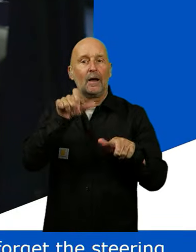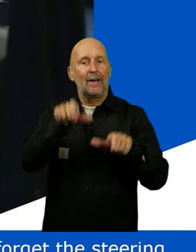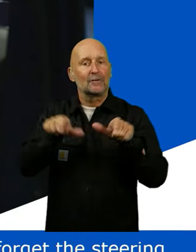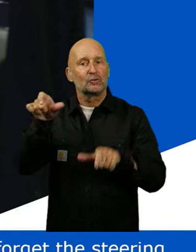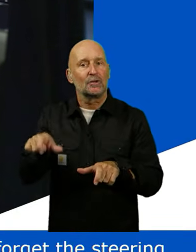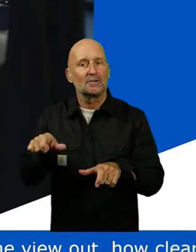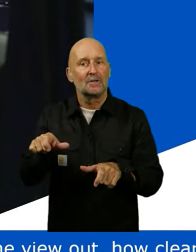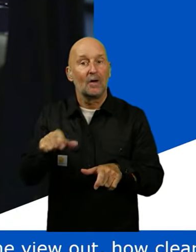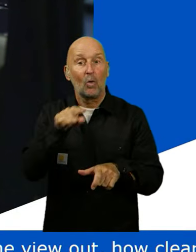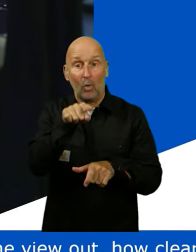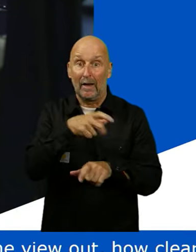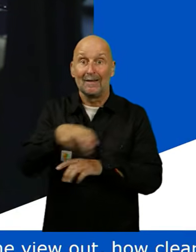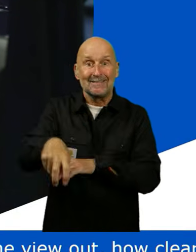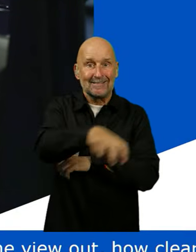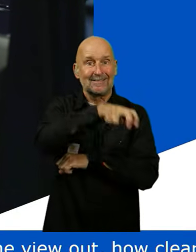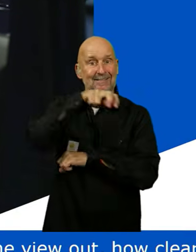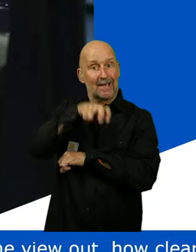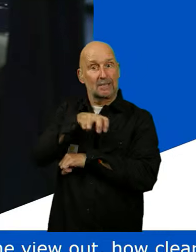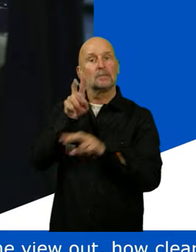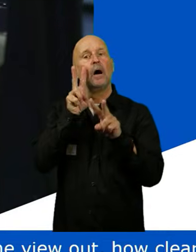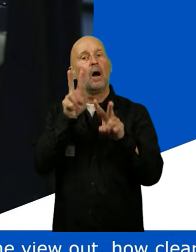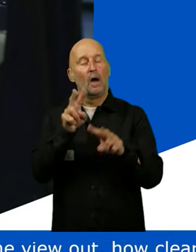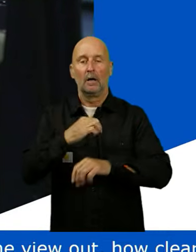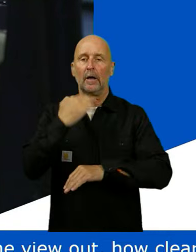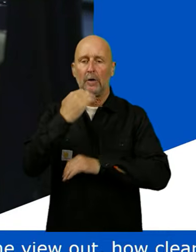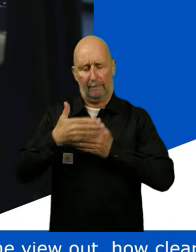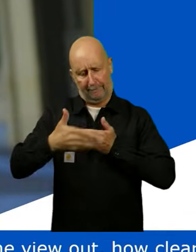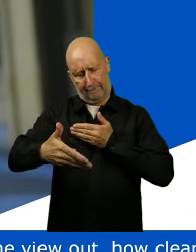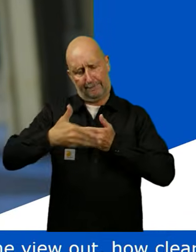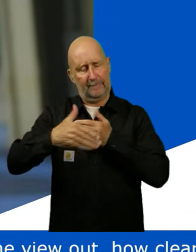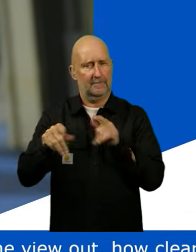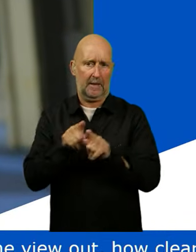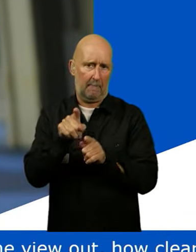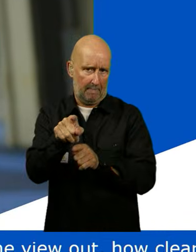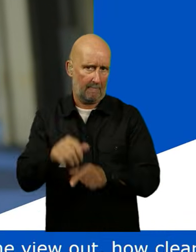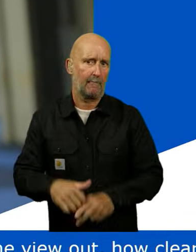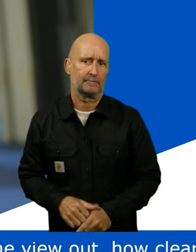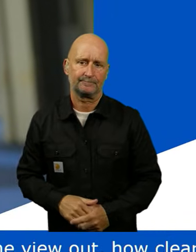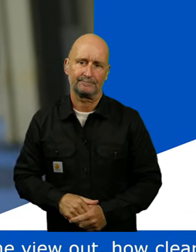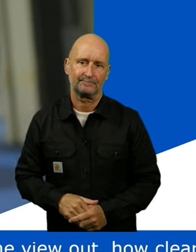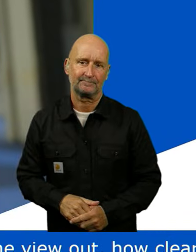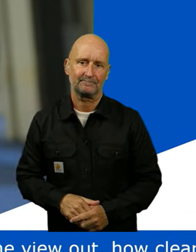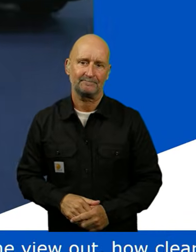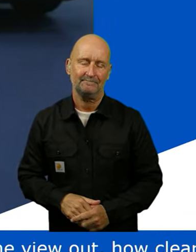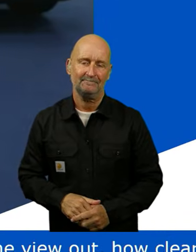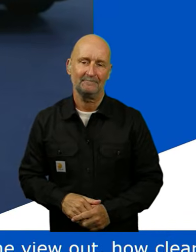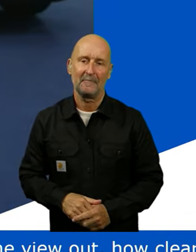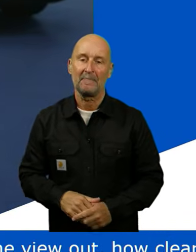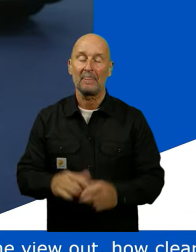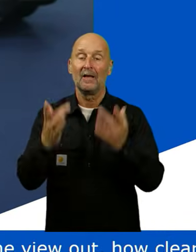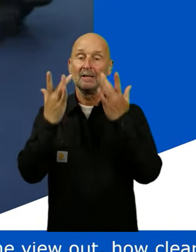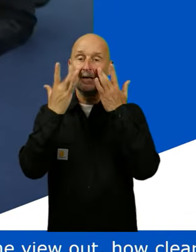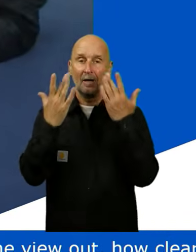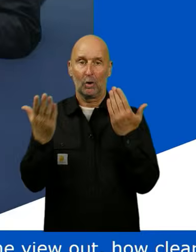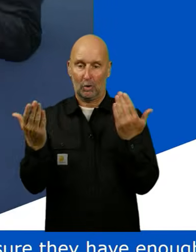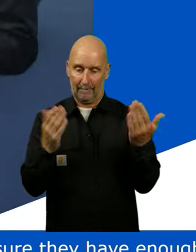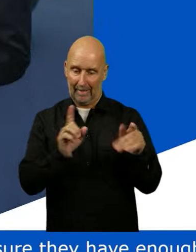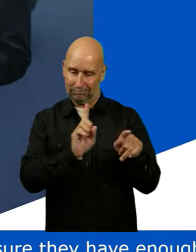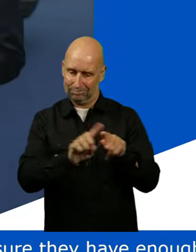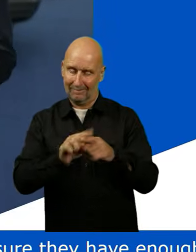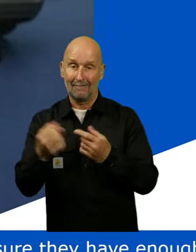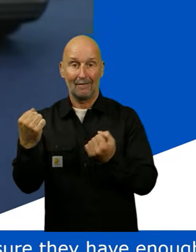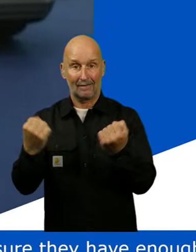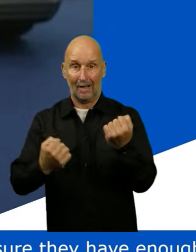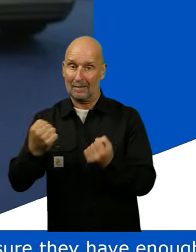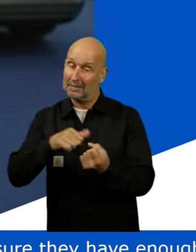sure that you sit in the back to make sure that they have enough room as well as you. Of course, when you're in the showroom comparing and contrasting cars, it's